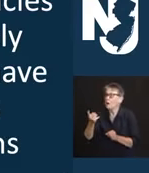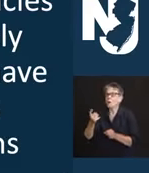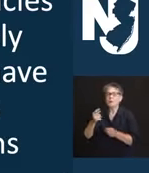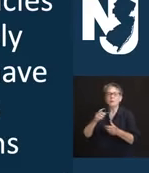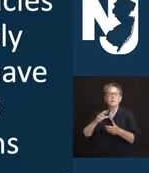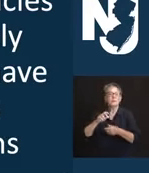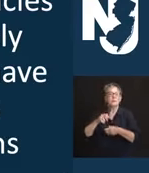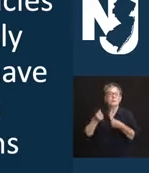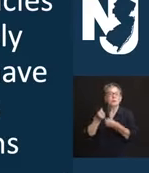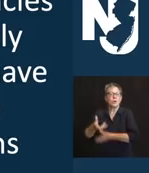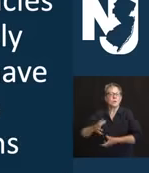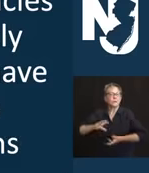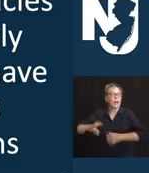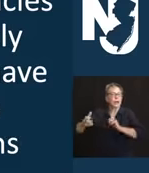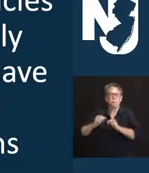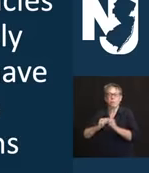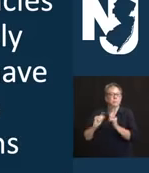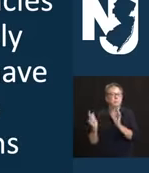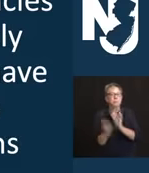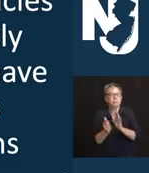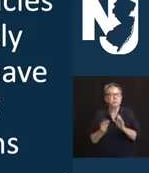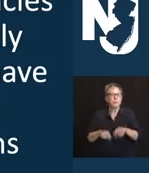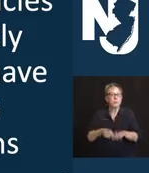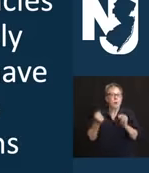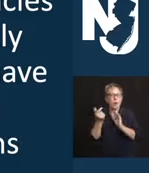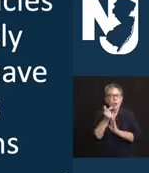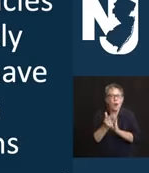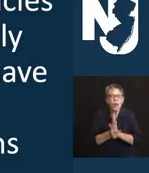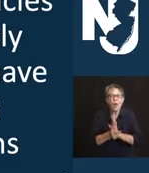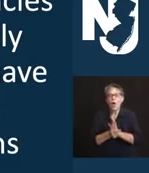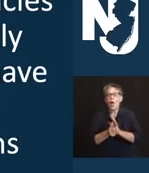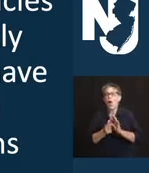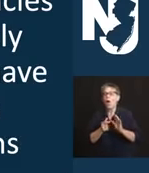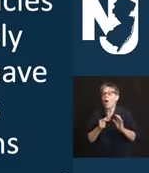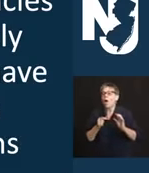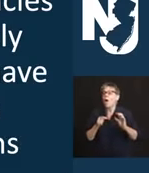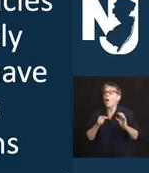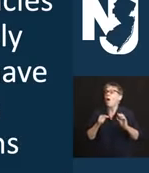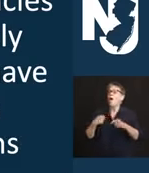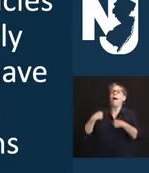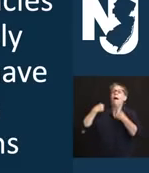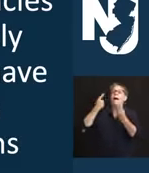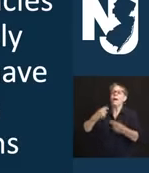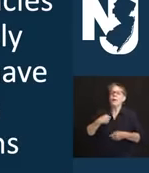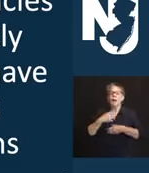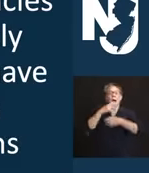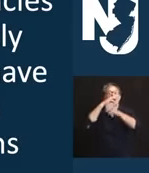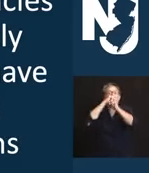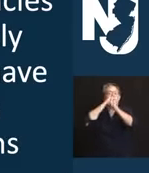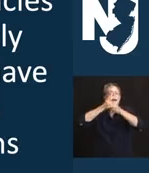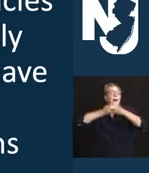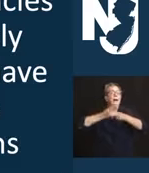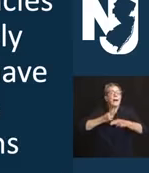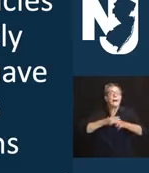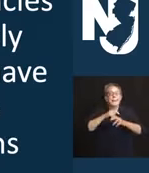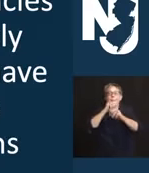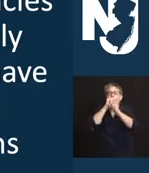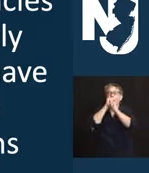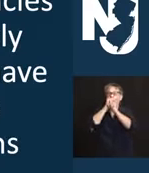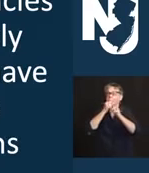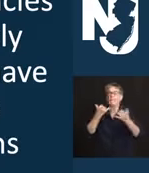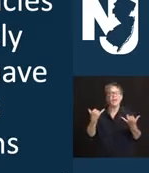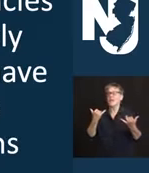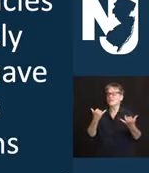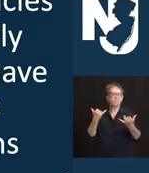public unless they faced criminal charges. This will no longer be the case. However, the Attorney General's directive isn't just